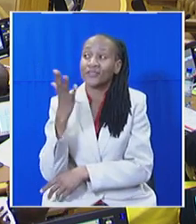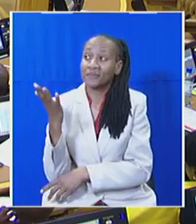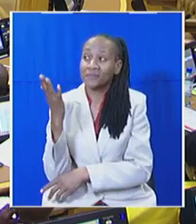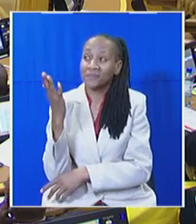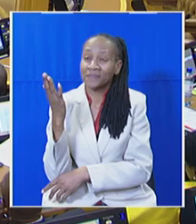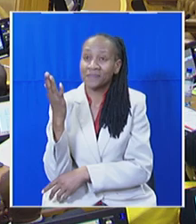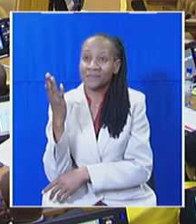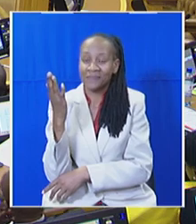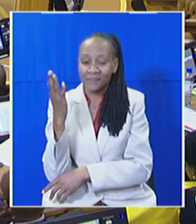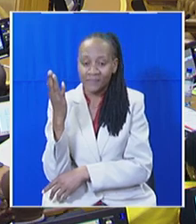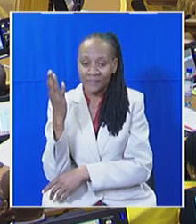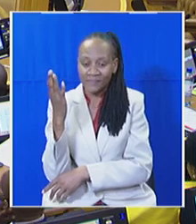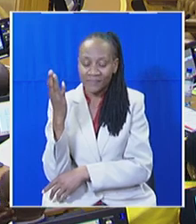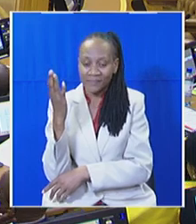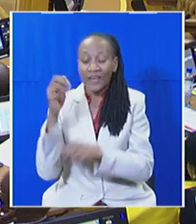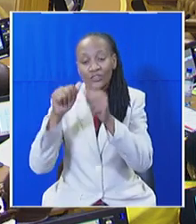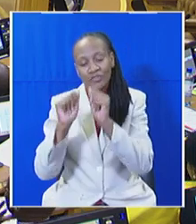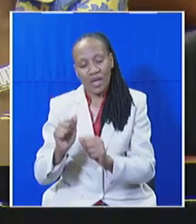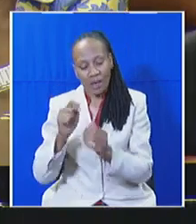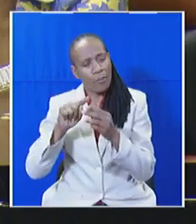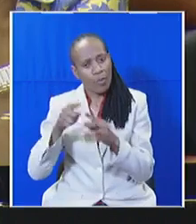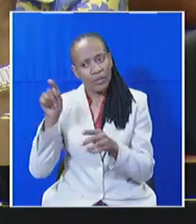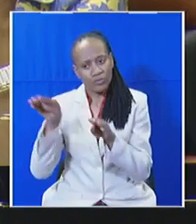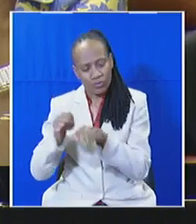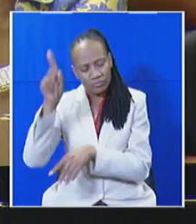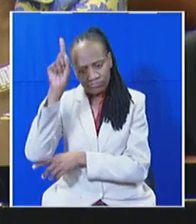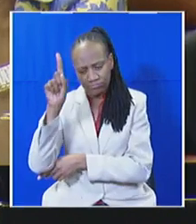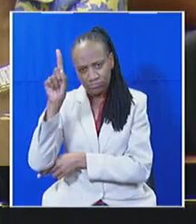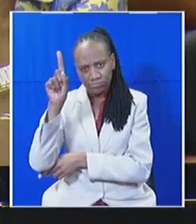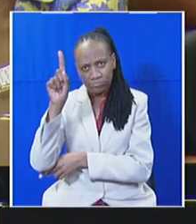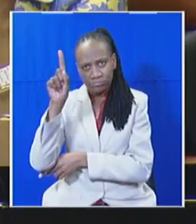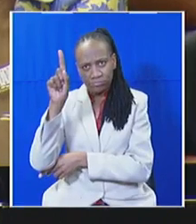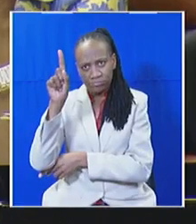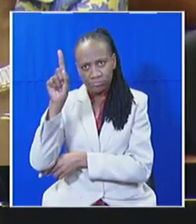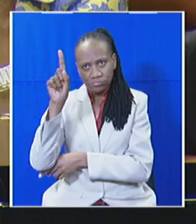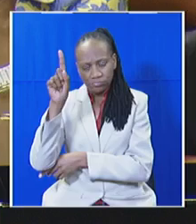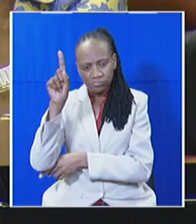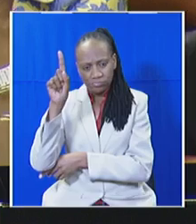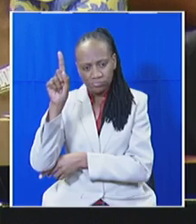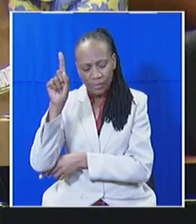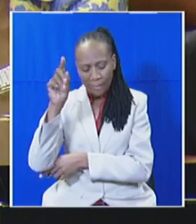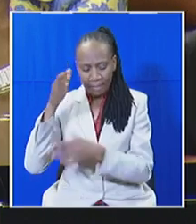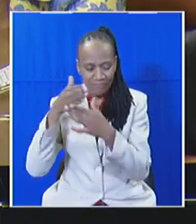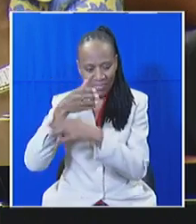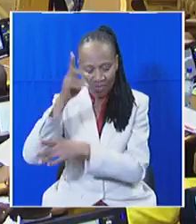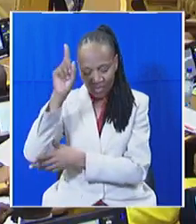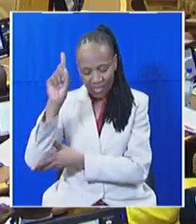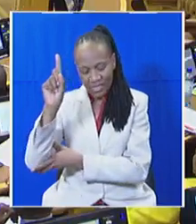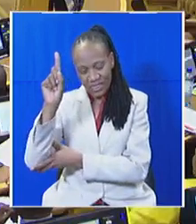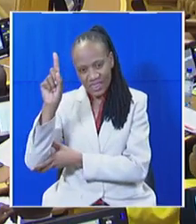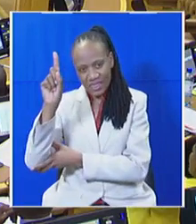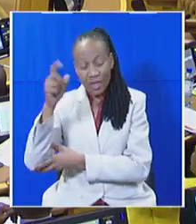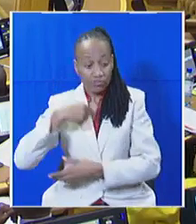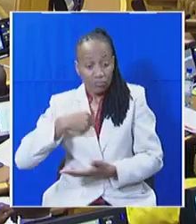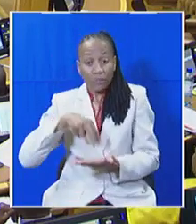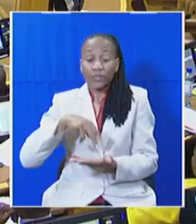A point of order, Chairperson. Can you please, on a point of order, not be condescending? A point of order. I'm on a